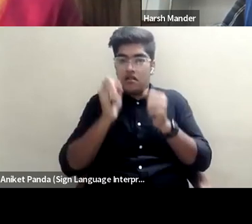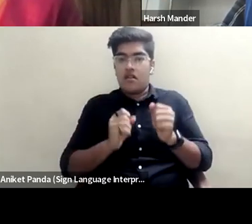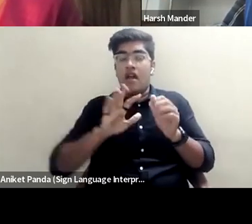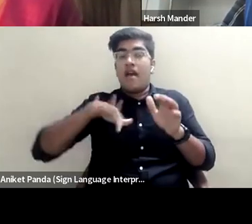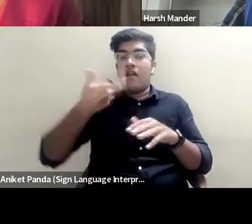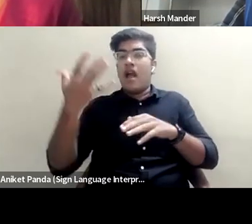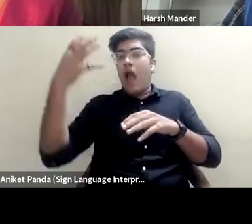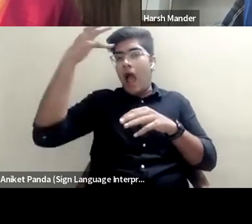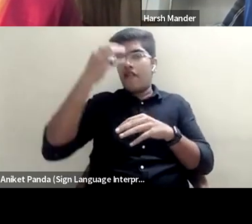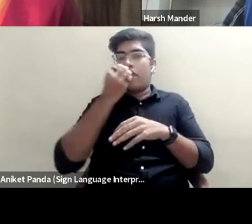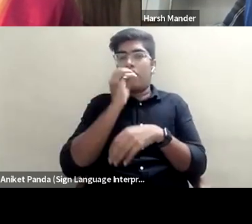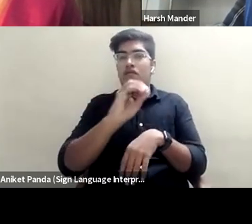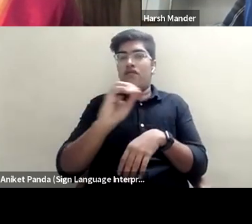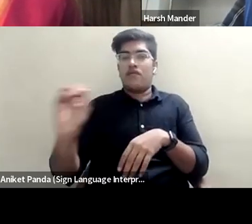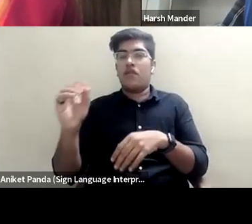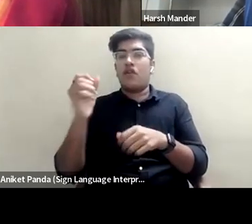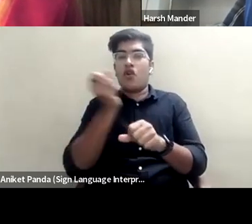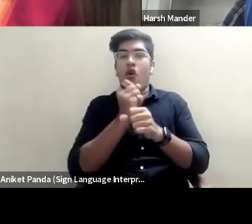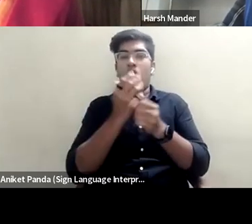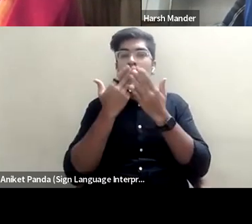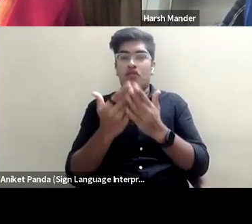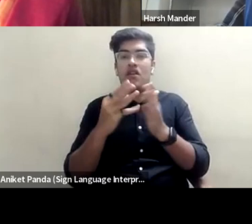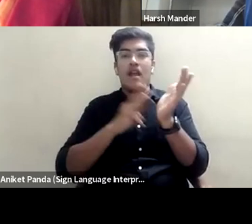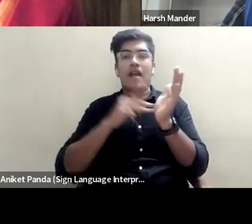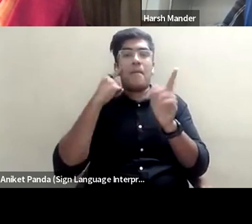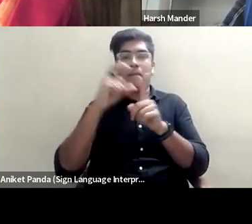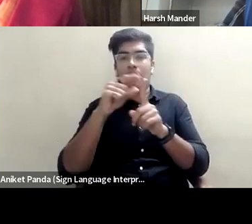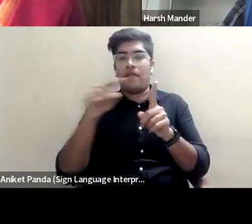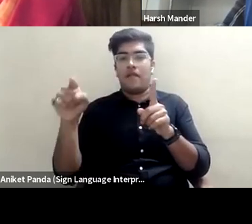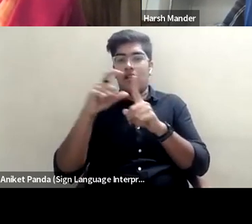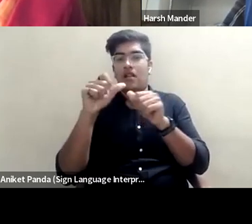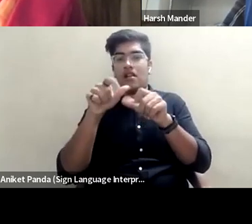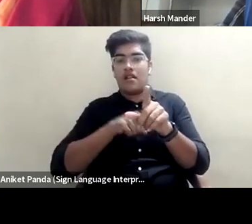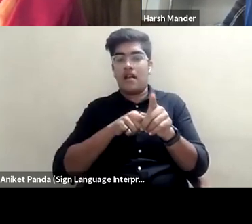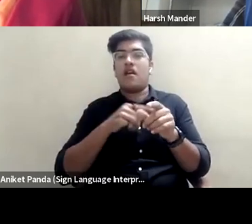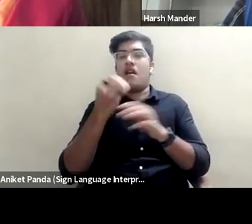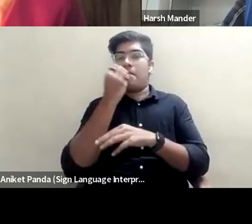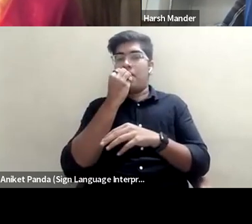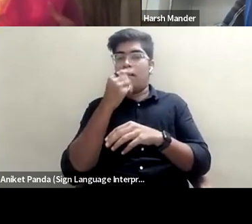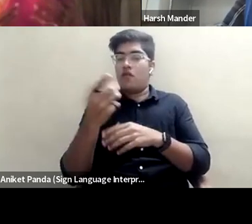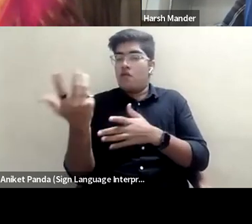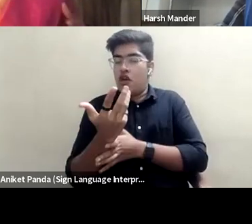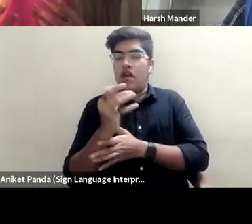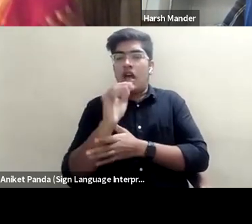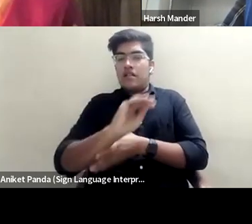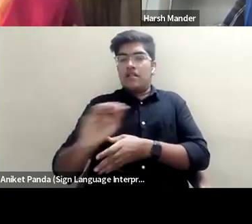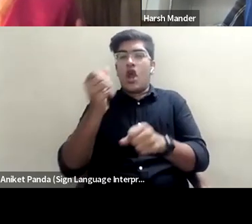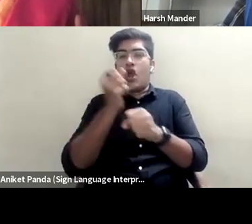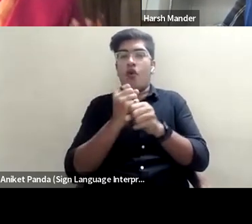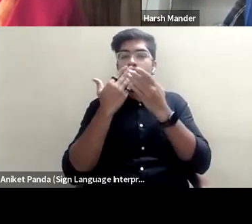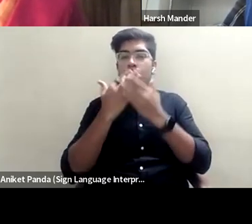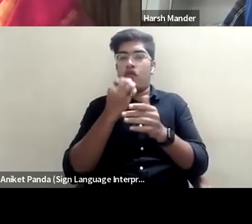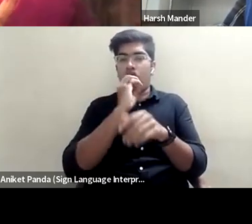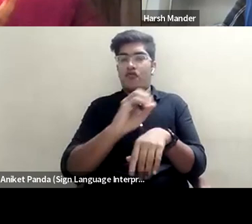the biggest program in the world to feed children in government schools. You see, so all this the